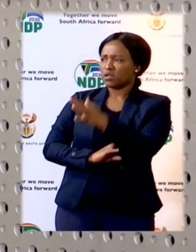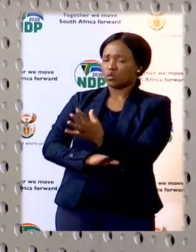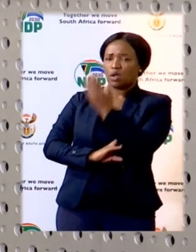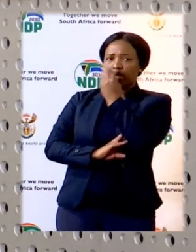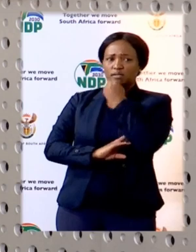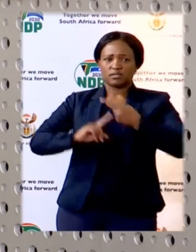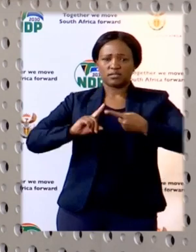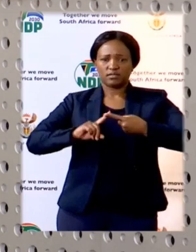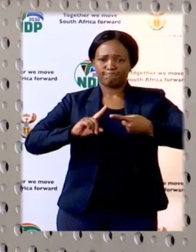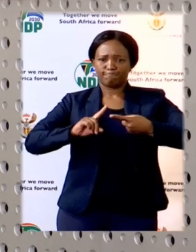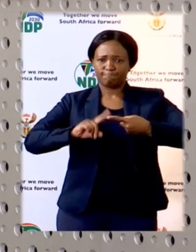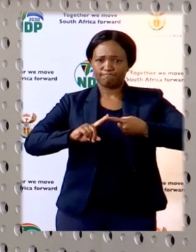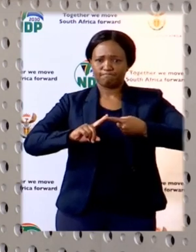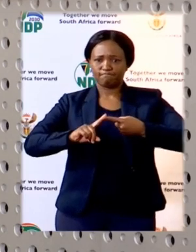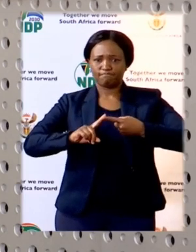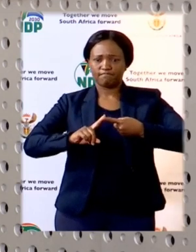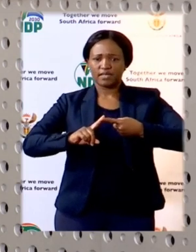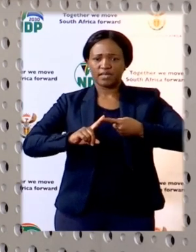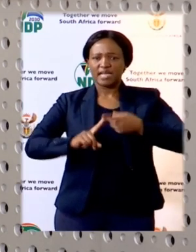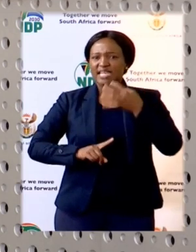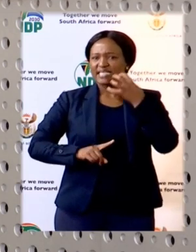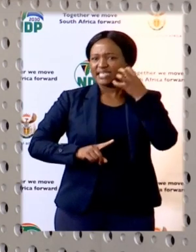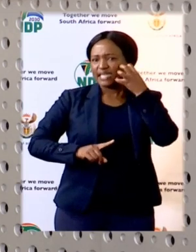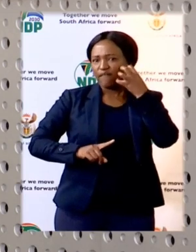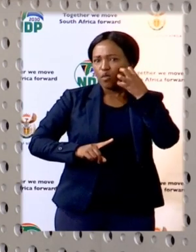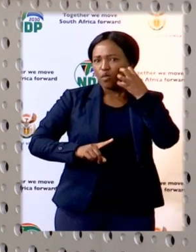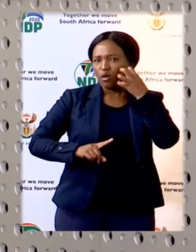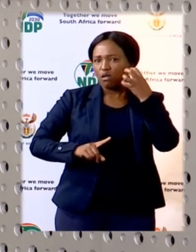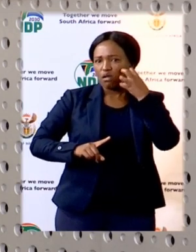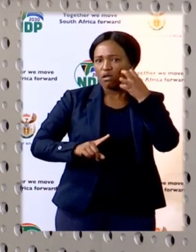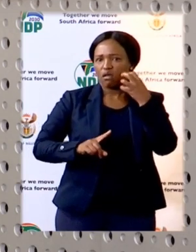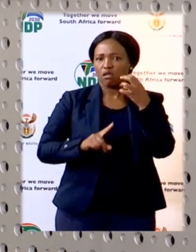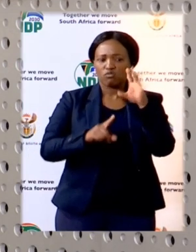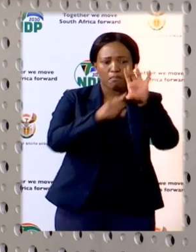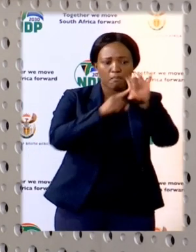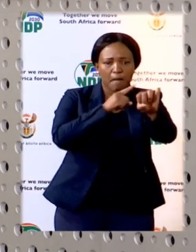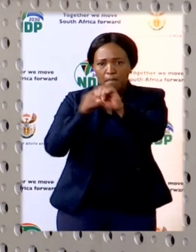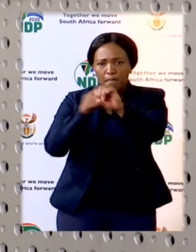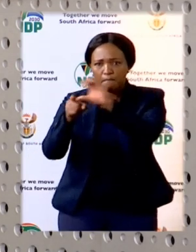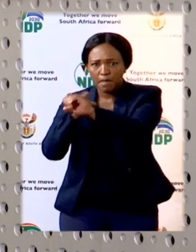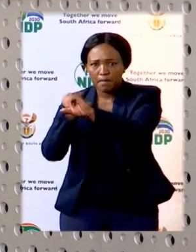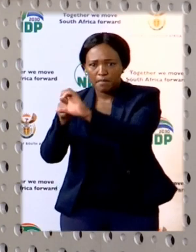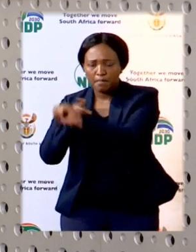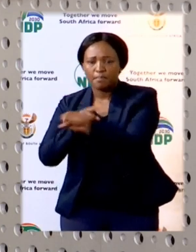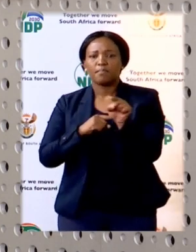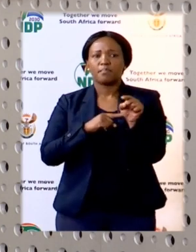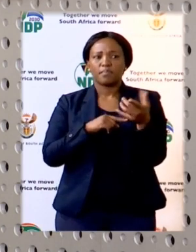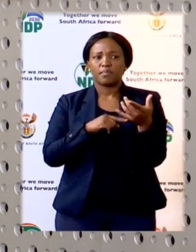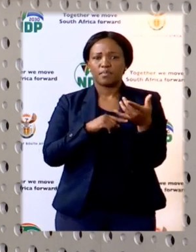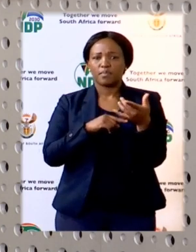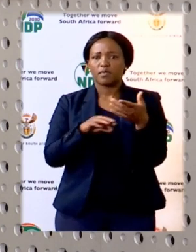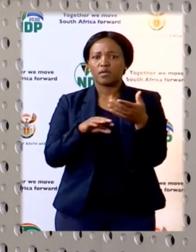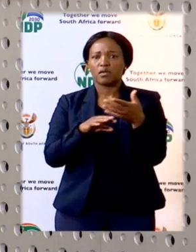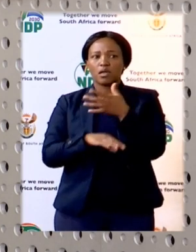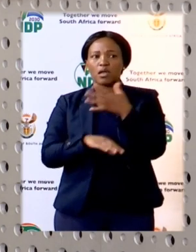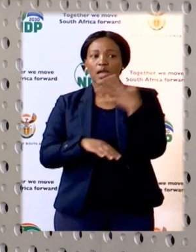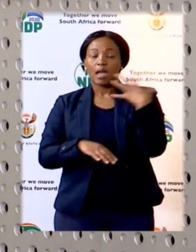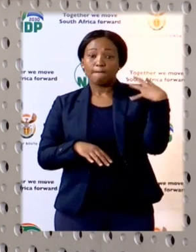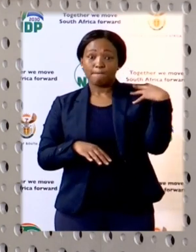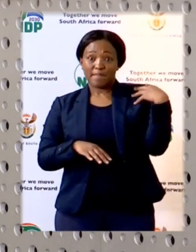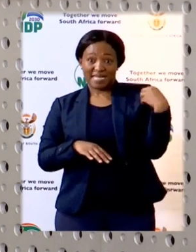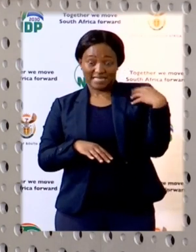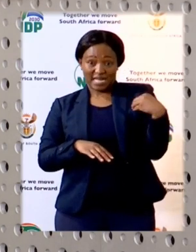asked on the cell phone tracking. By the way, the minister that